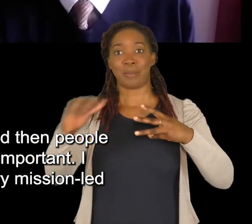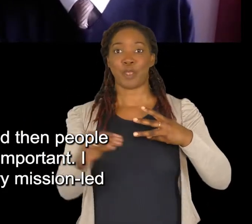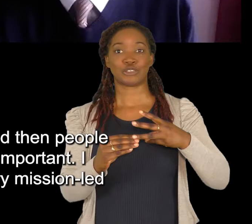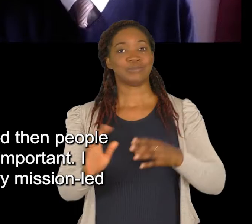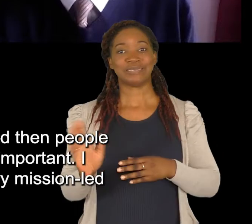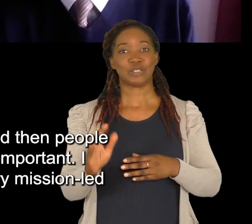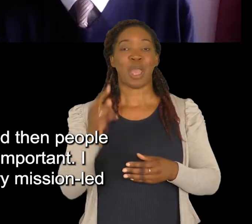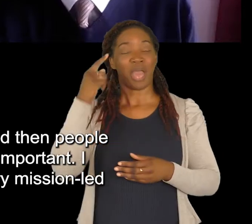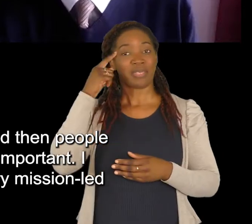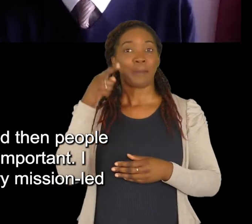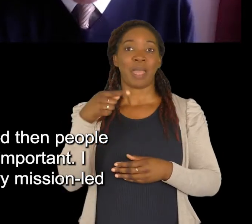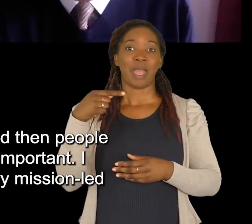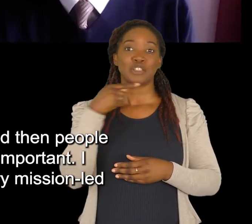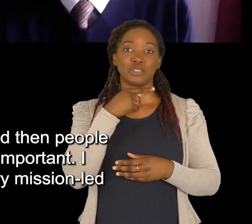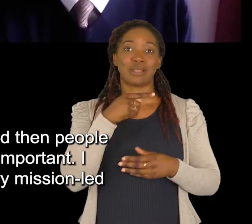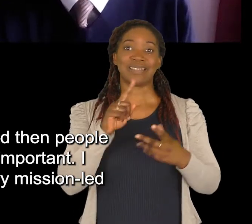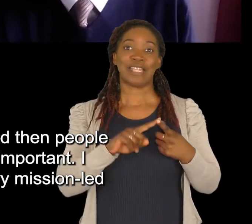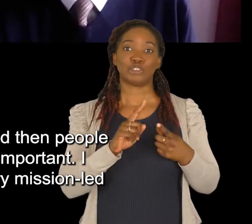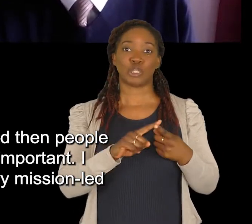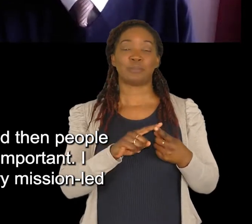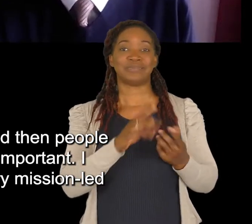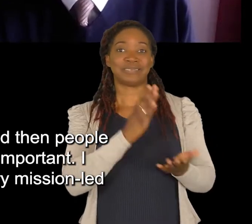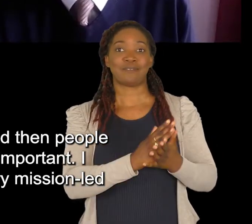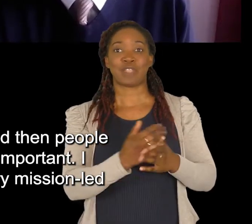say Ishin definitely, Rosa, is my number